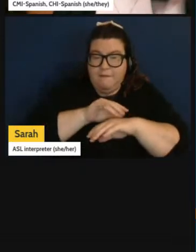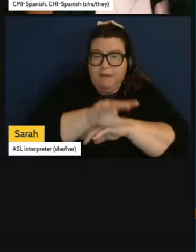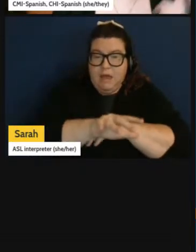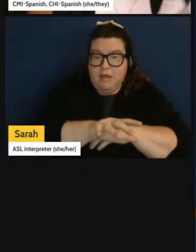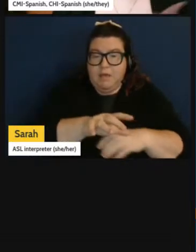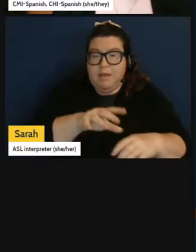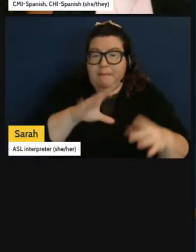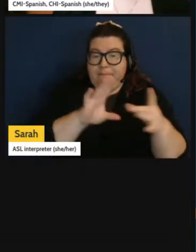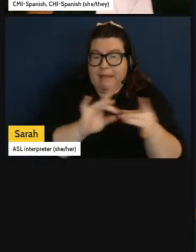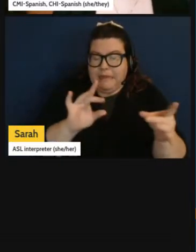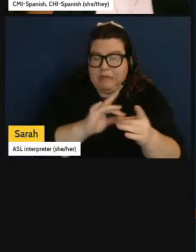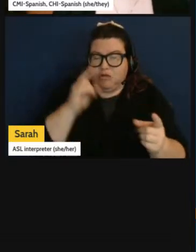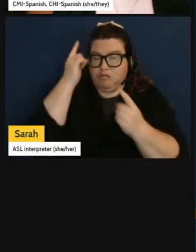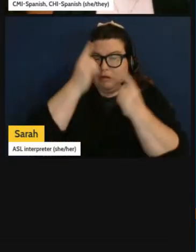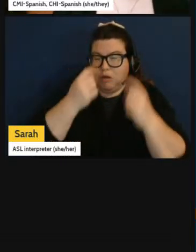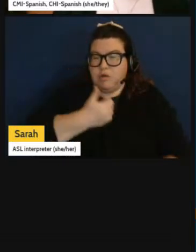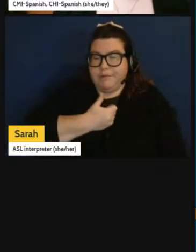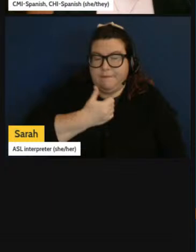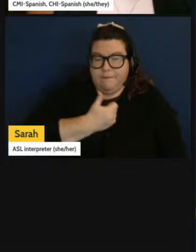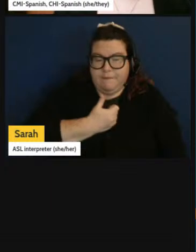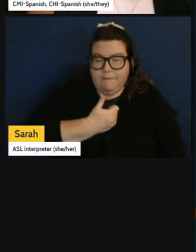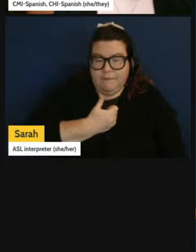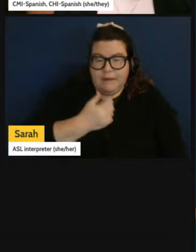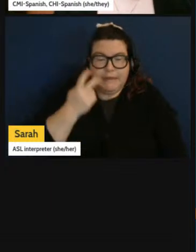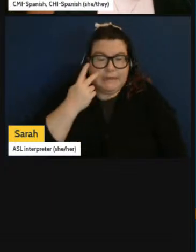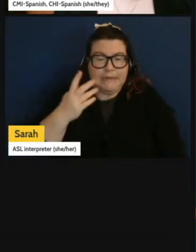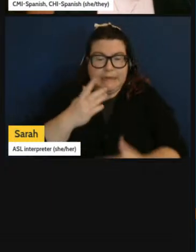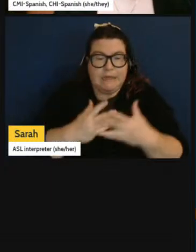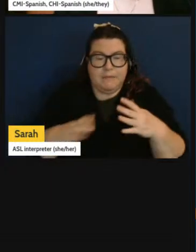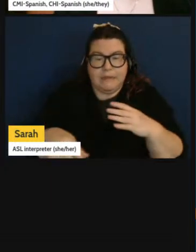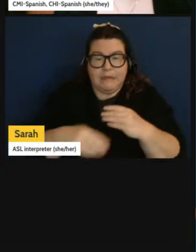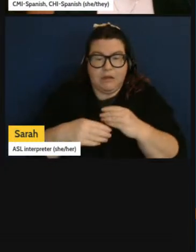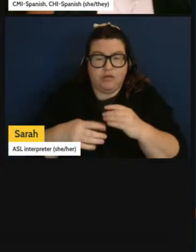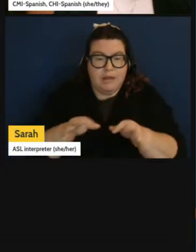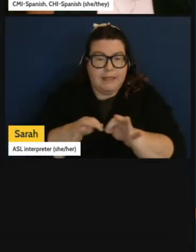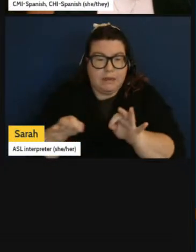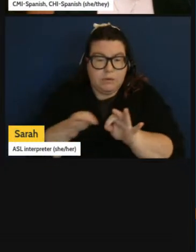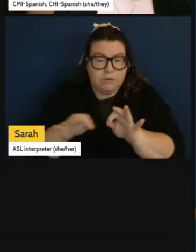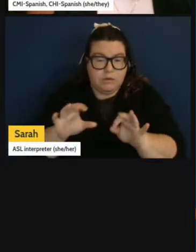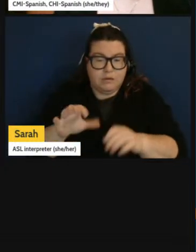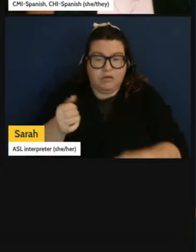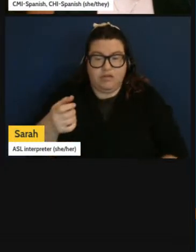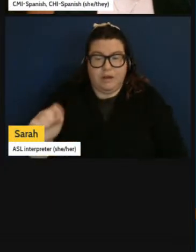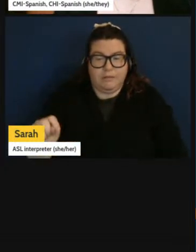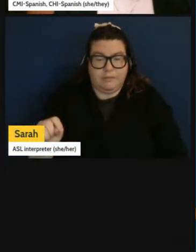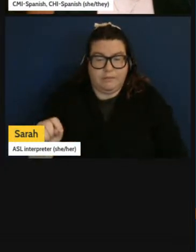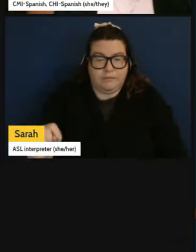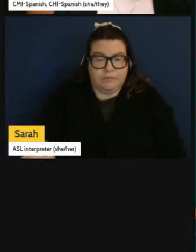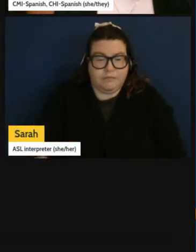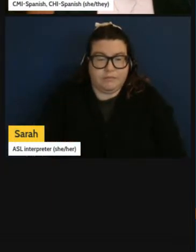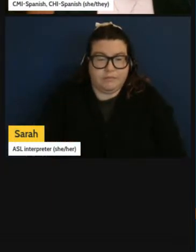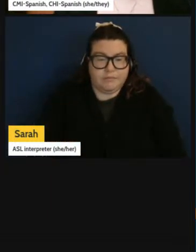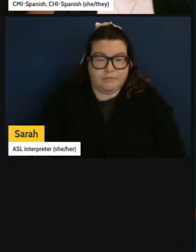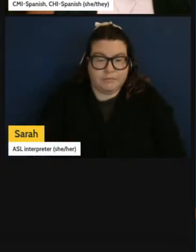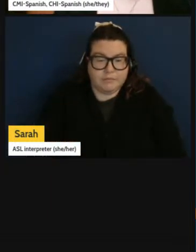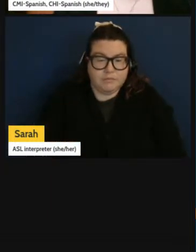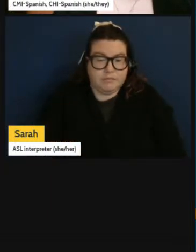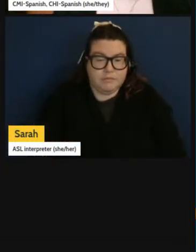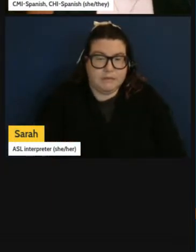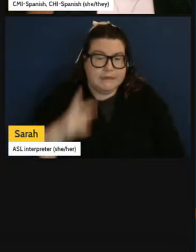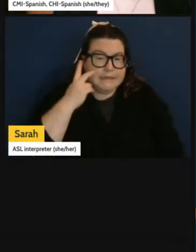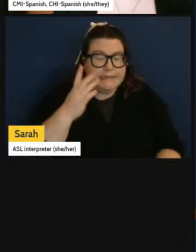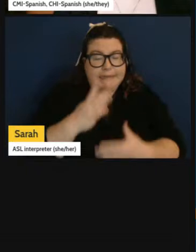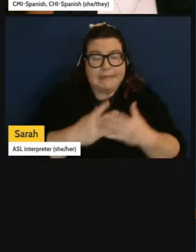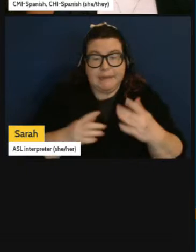disagree? Think to yourself. Oh, I'm seeing some additional languages in the chat here. Awesome. And some familiar